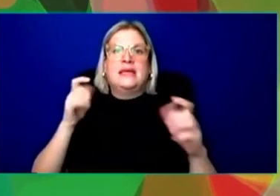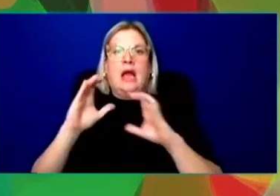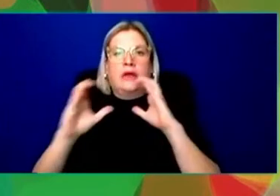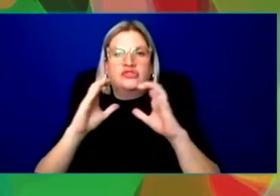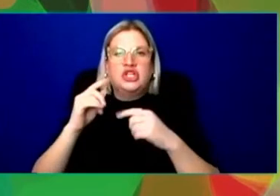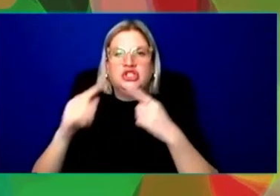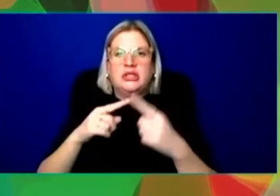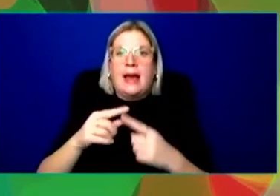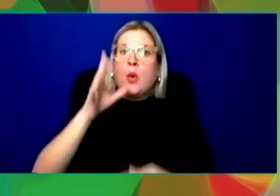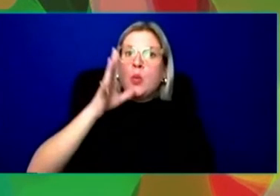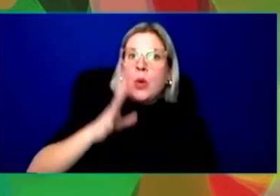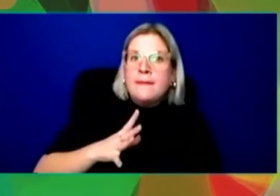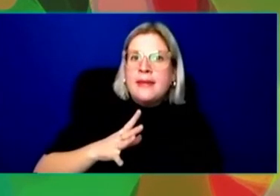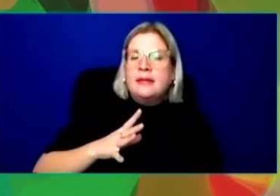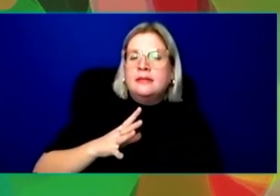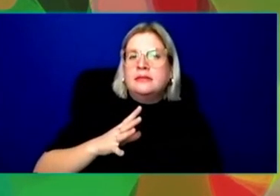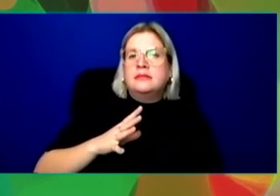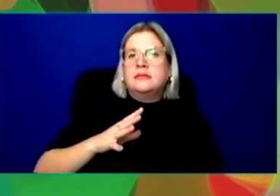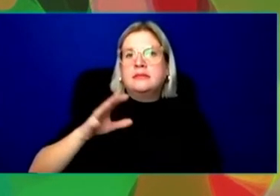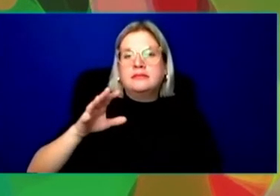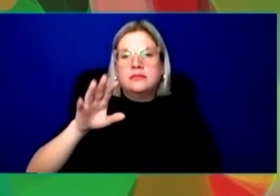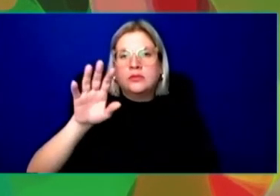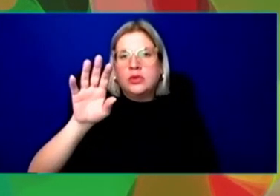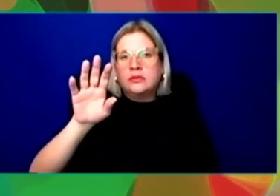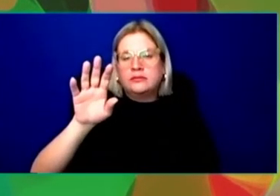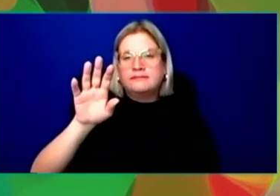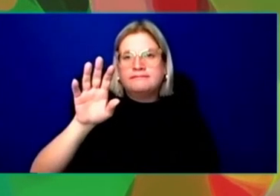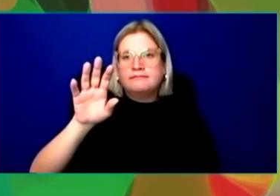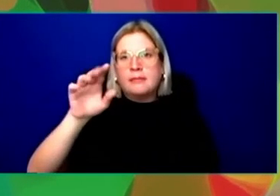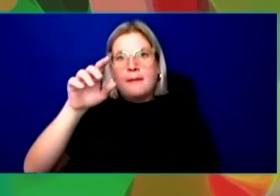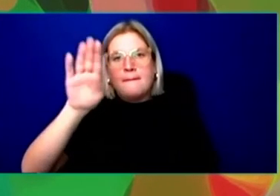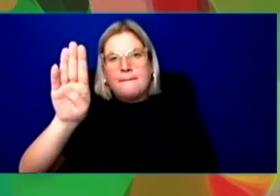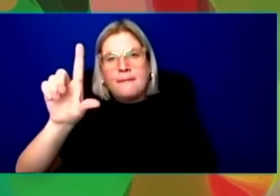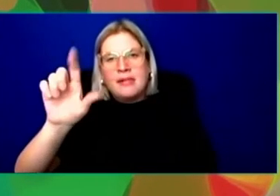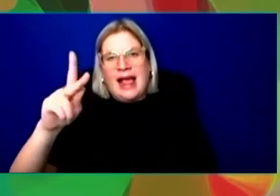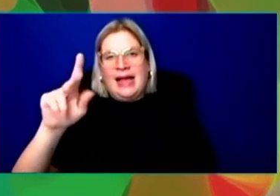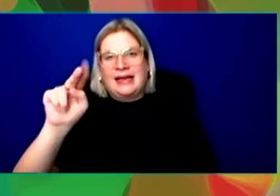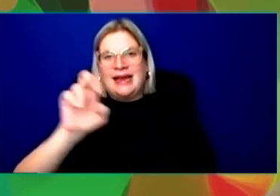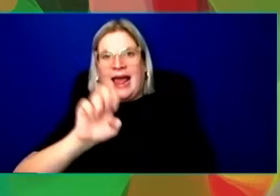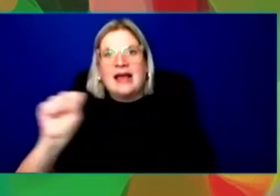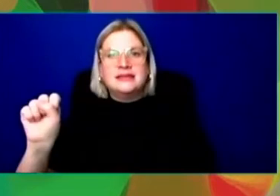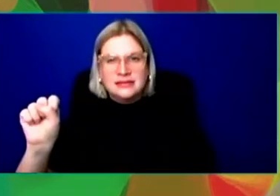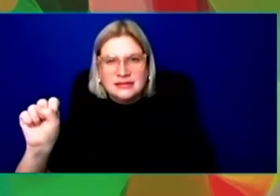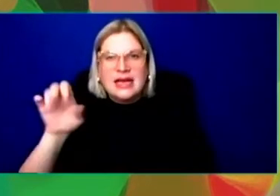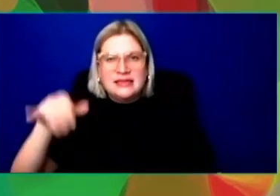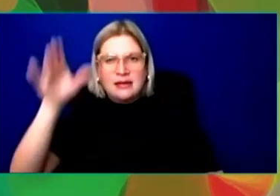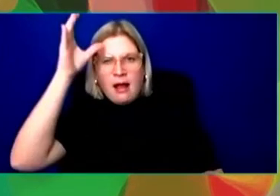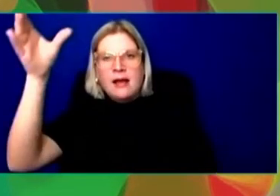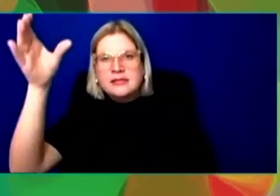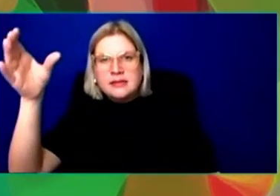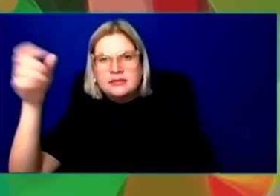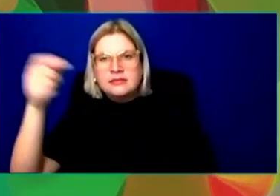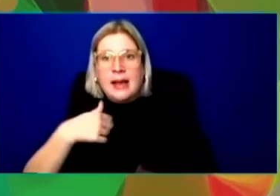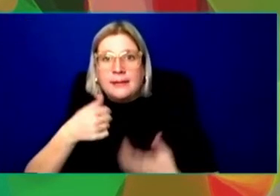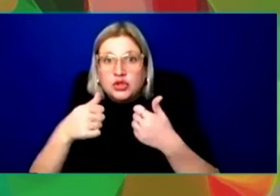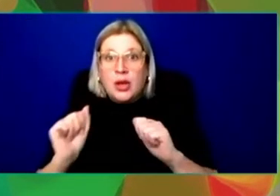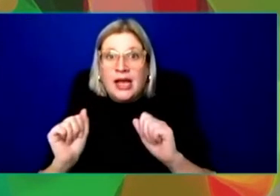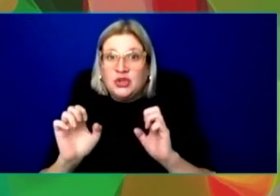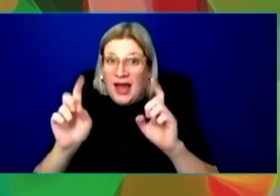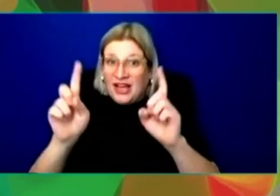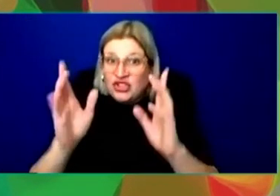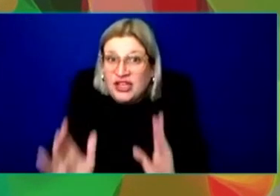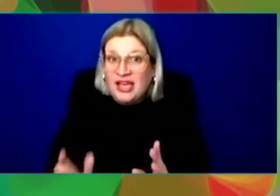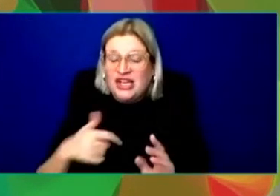about youth and all kinds of things. And so I'm trying to push educators